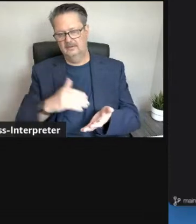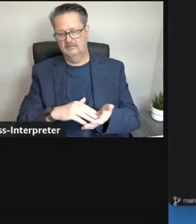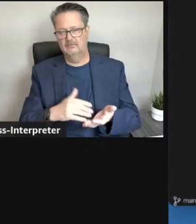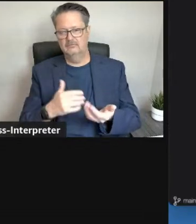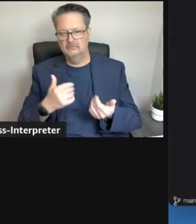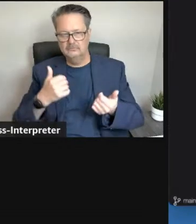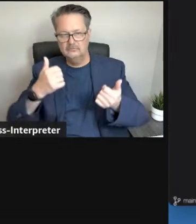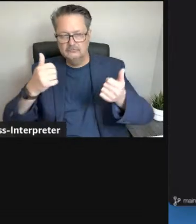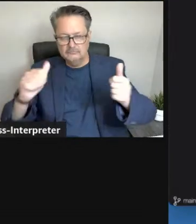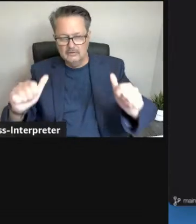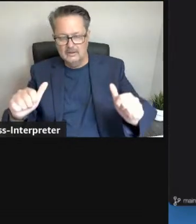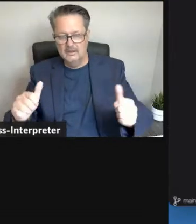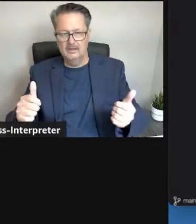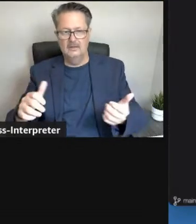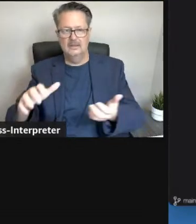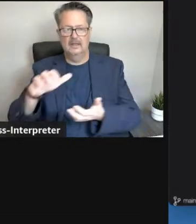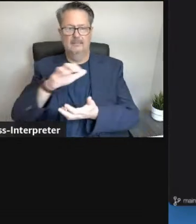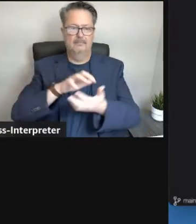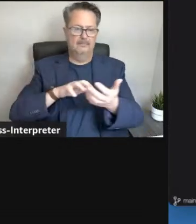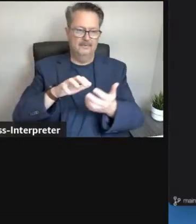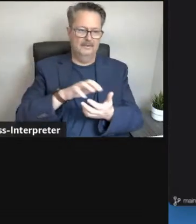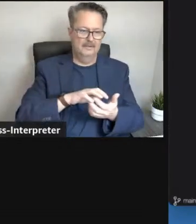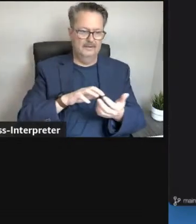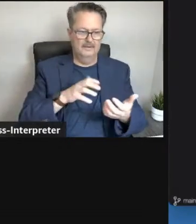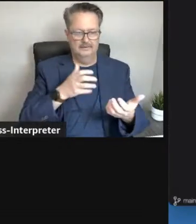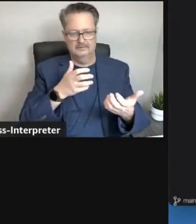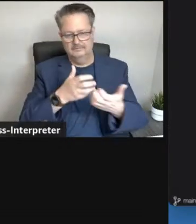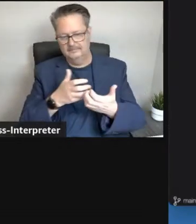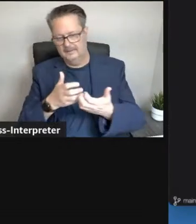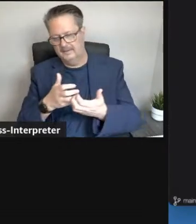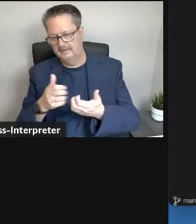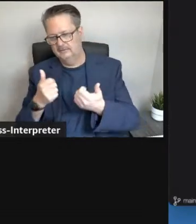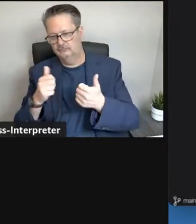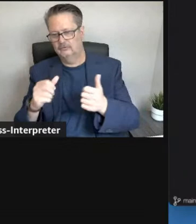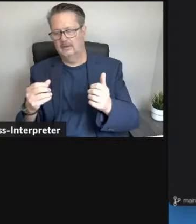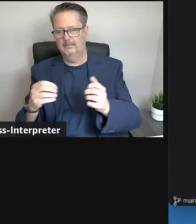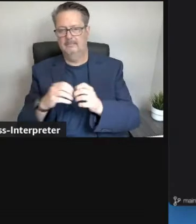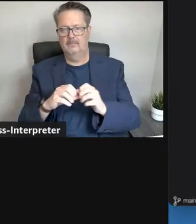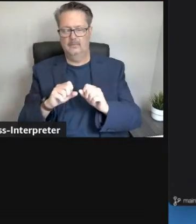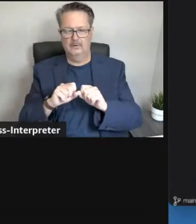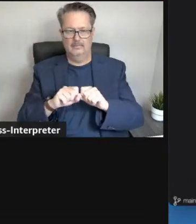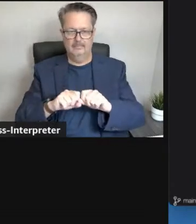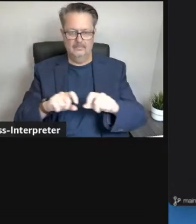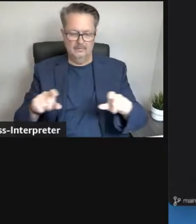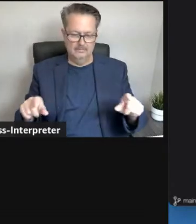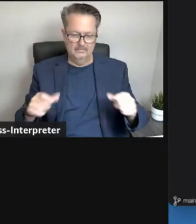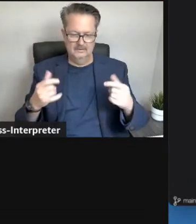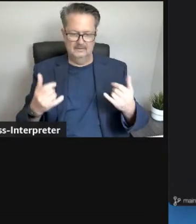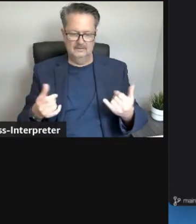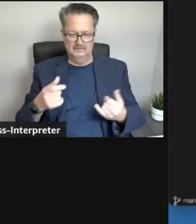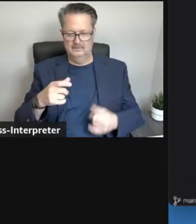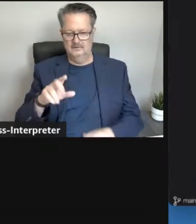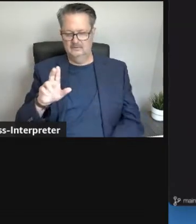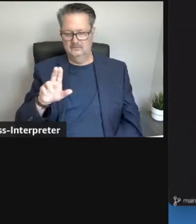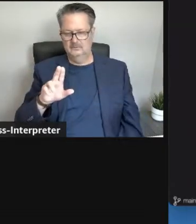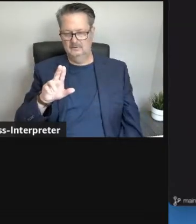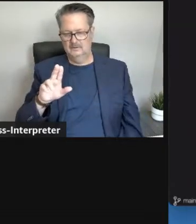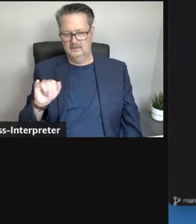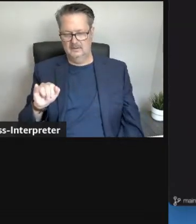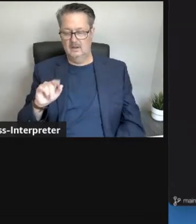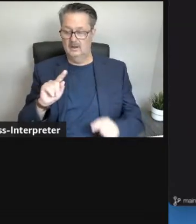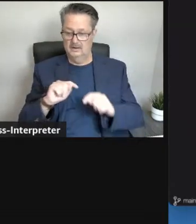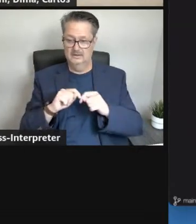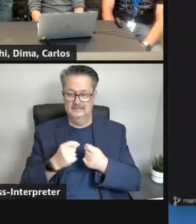try. You can mix and match. You can try to deploy more components. Like here it's just UI. But yeah, our team member is doing it right